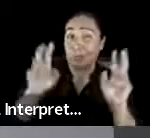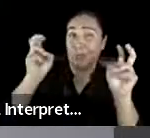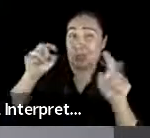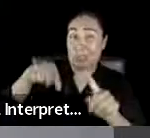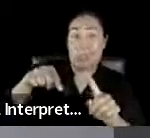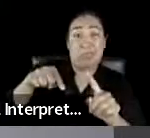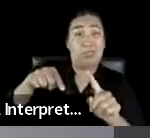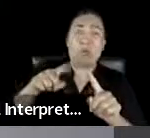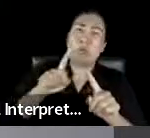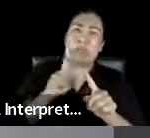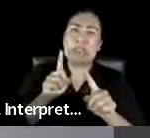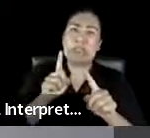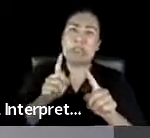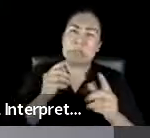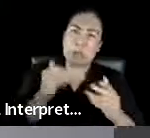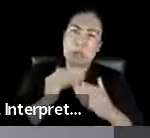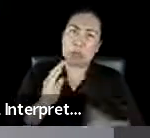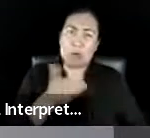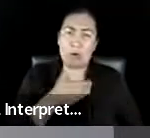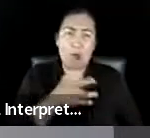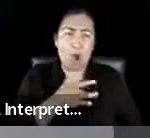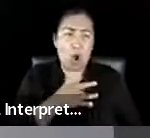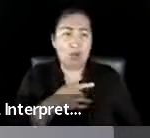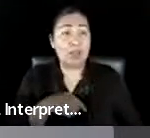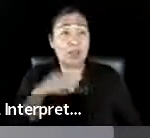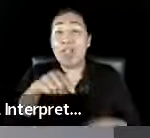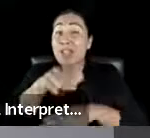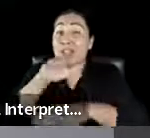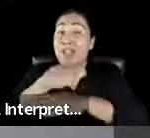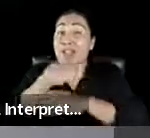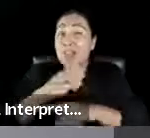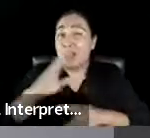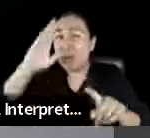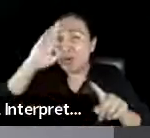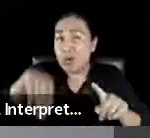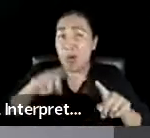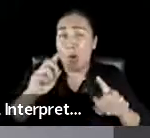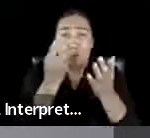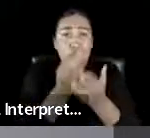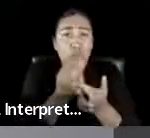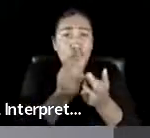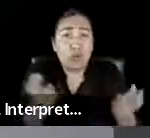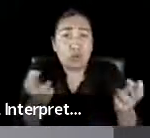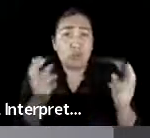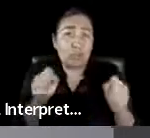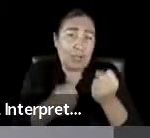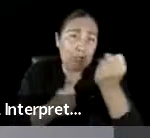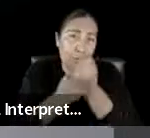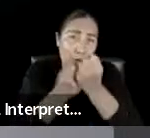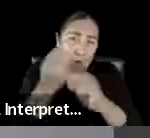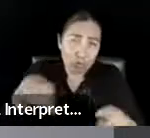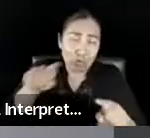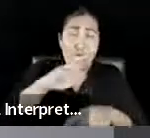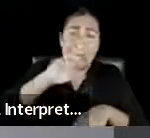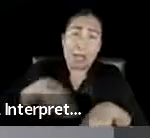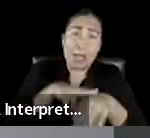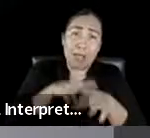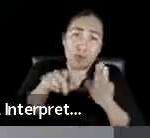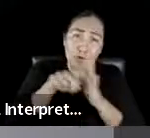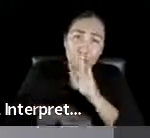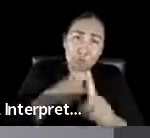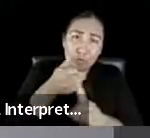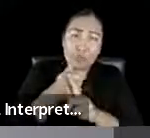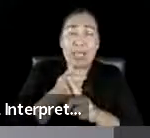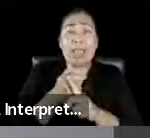hearts. If emotions rise to the surface for you this evening, please know that there are resources to support you, including the National Suicide